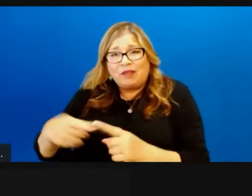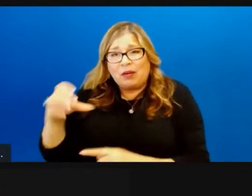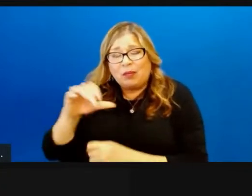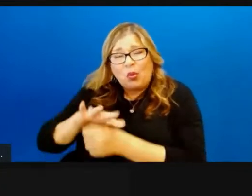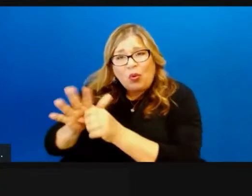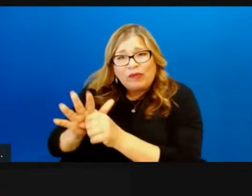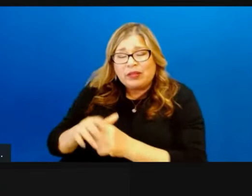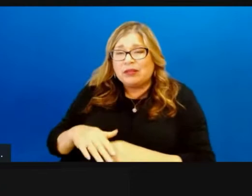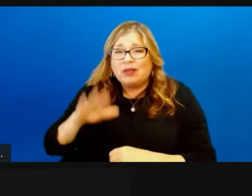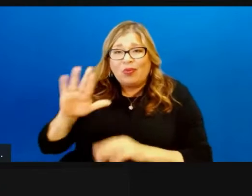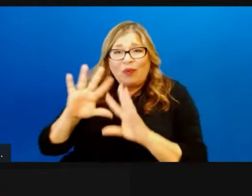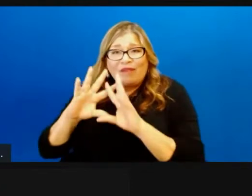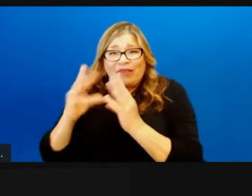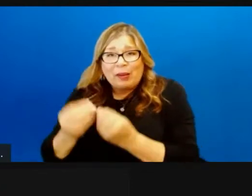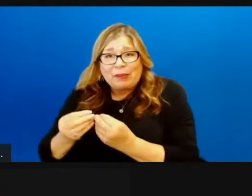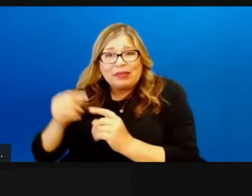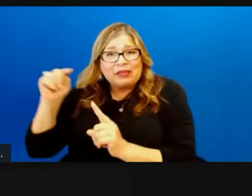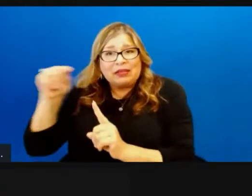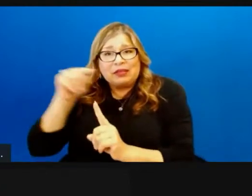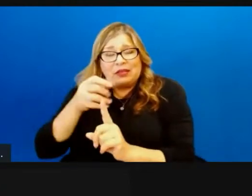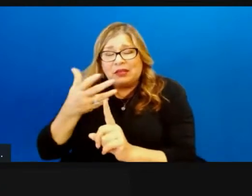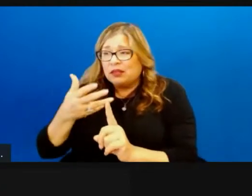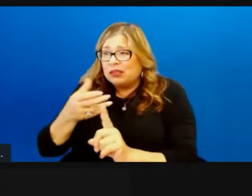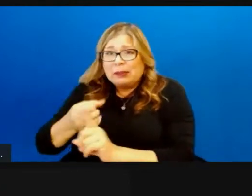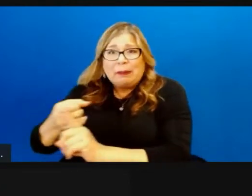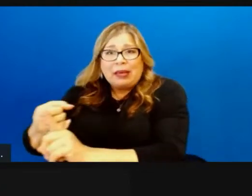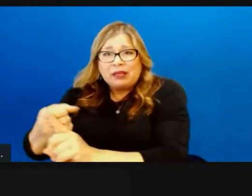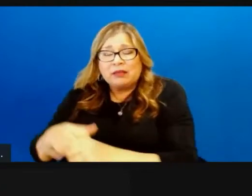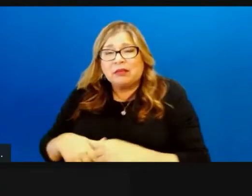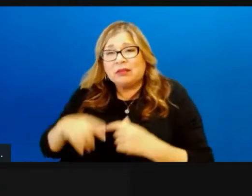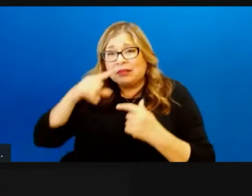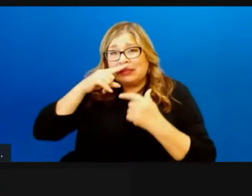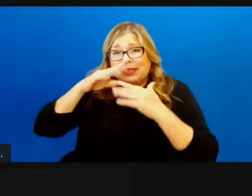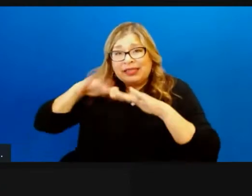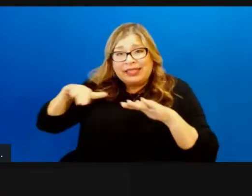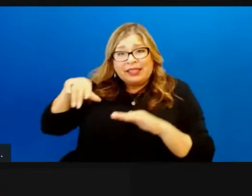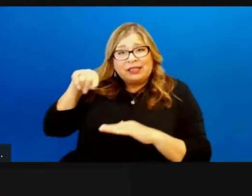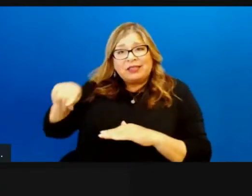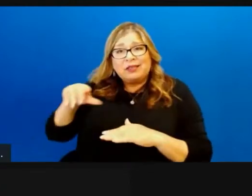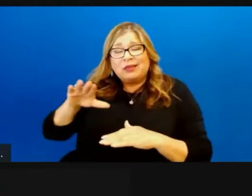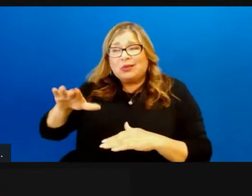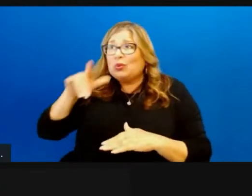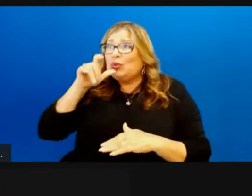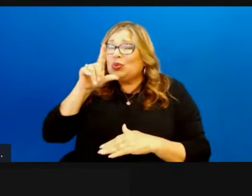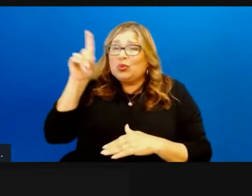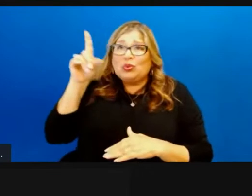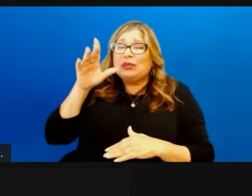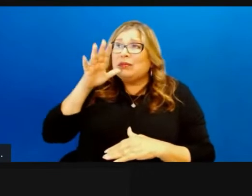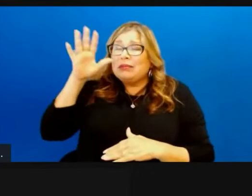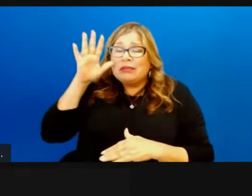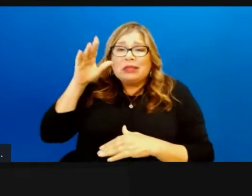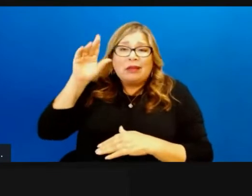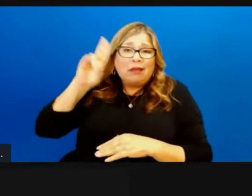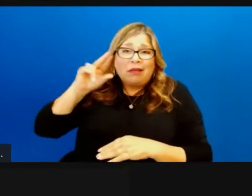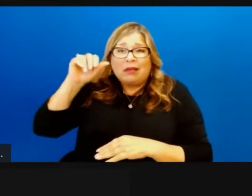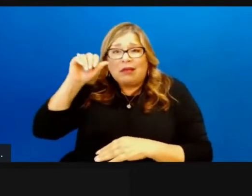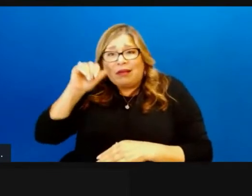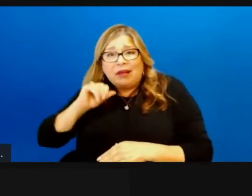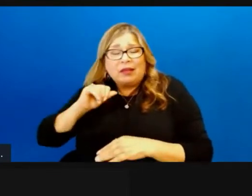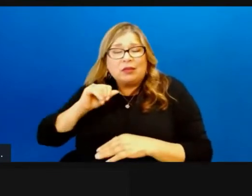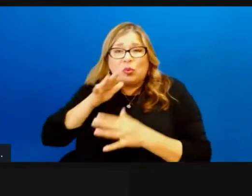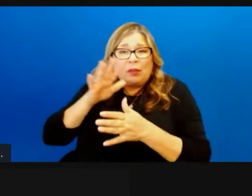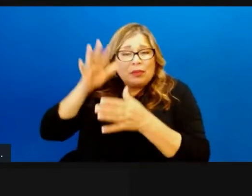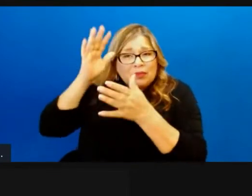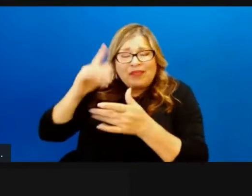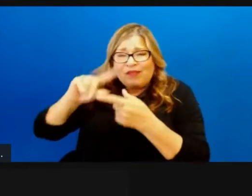influence, kids who've lost caregivers, uncles, aunts, grandmas, grandpas, friends. It's real, this